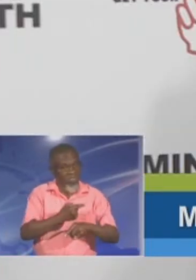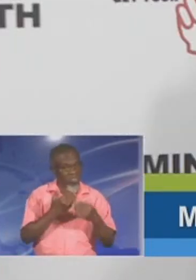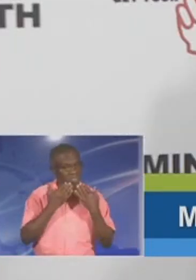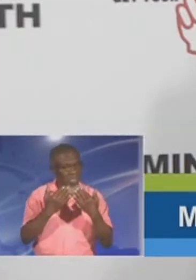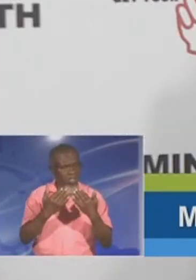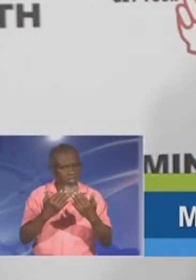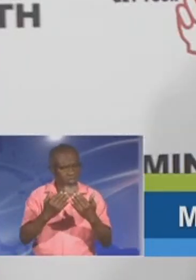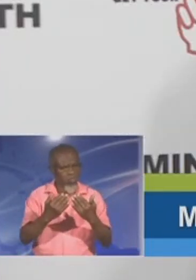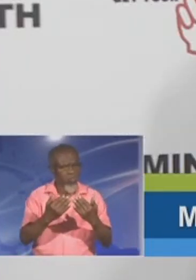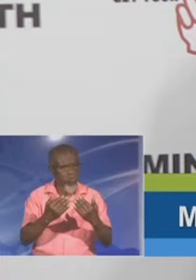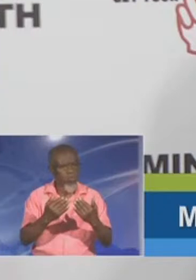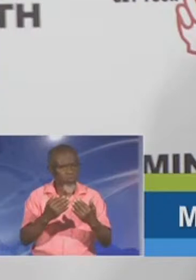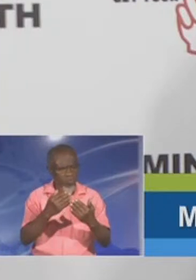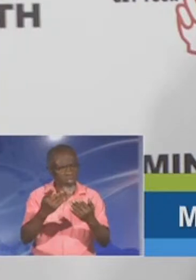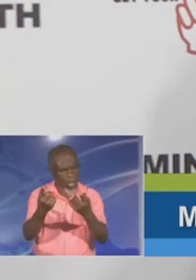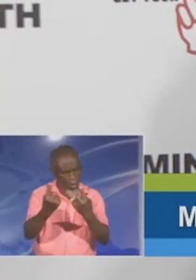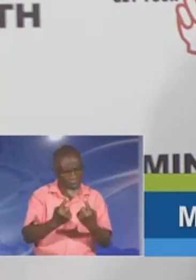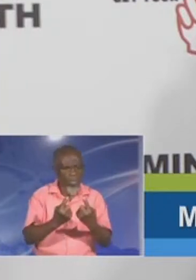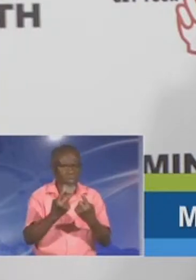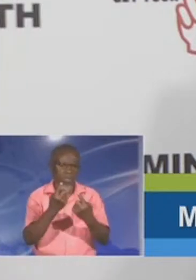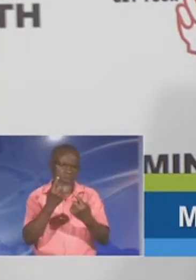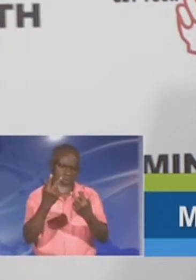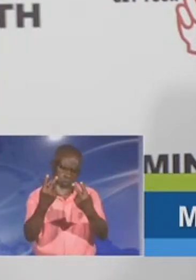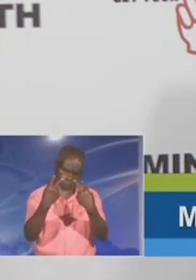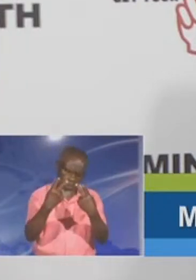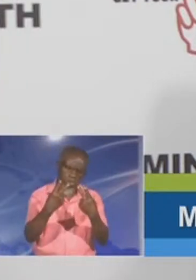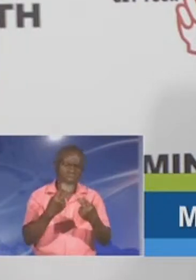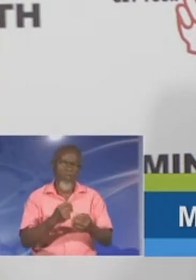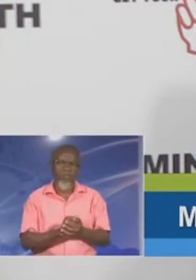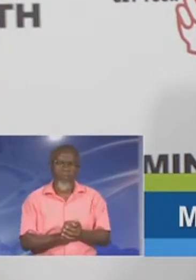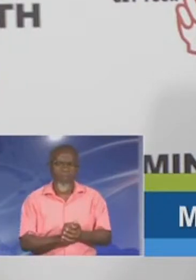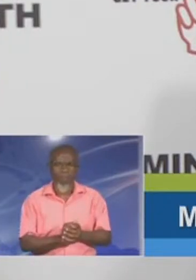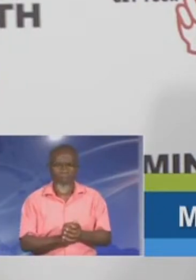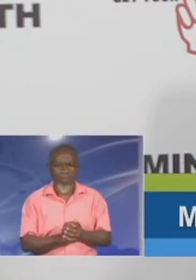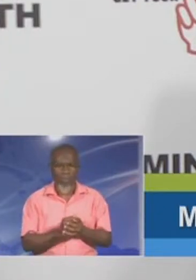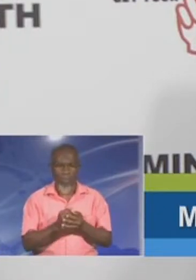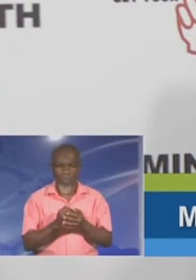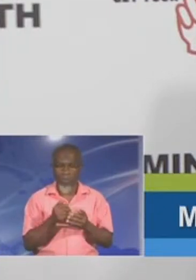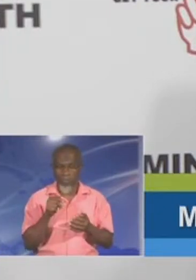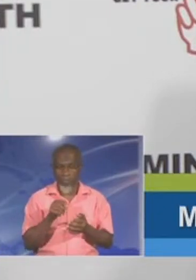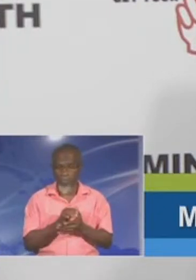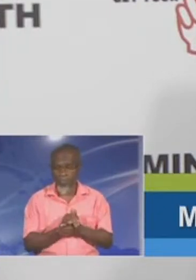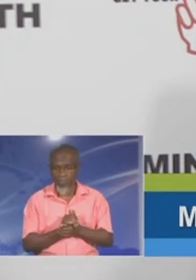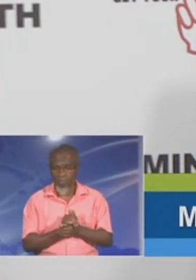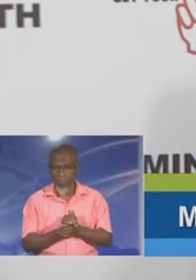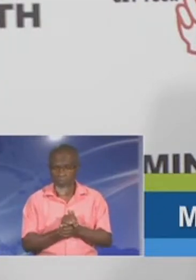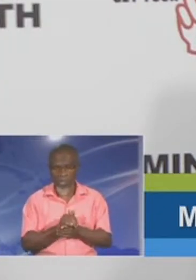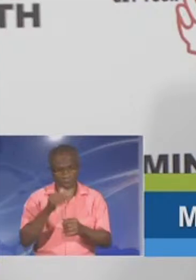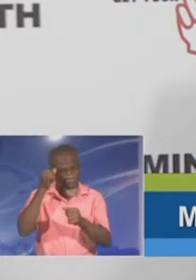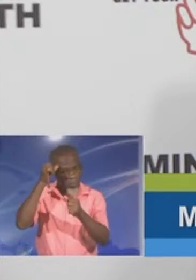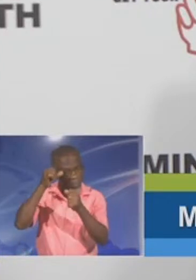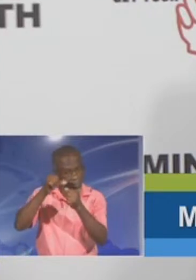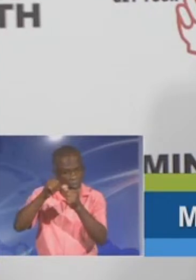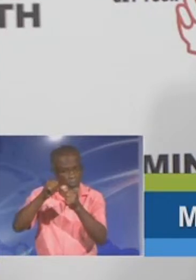this COVID-19 conference from the Ministry of Health. Just a reminder that